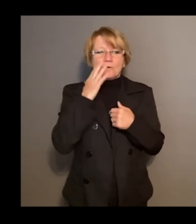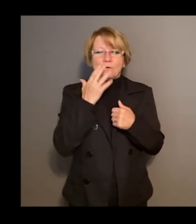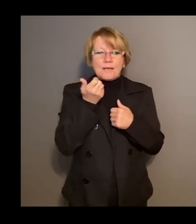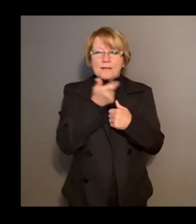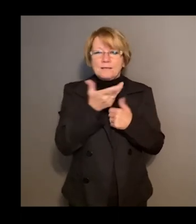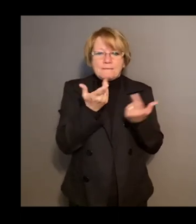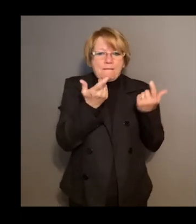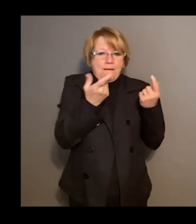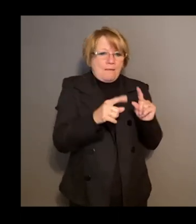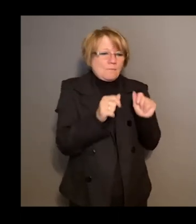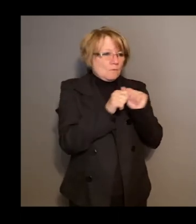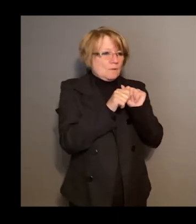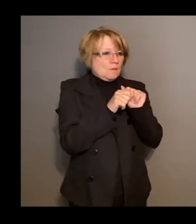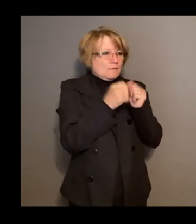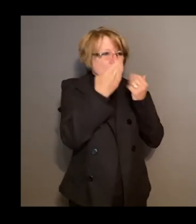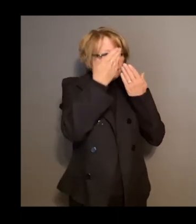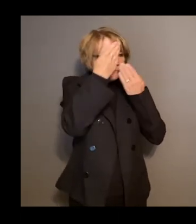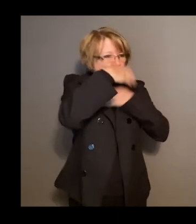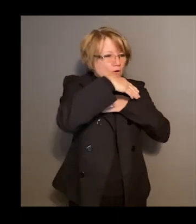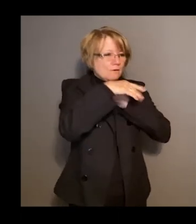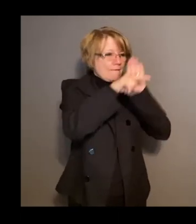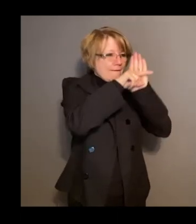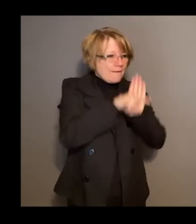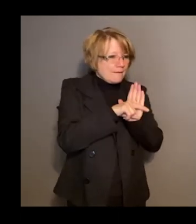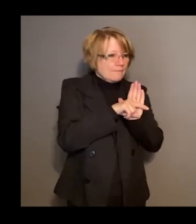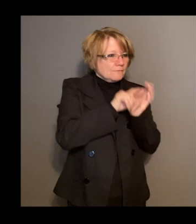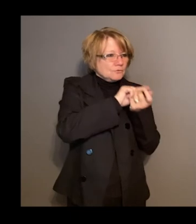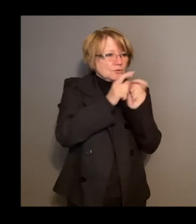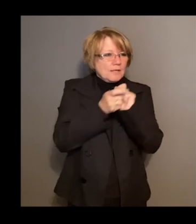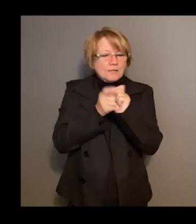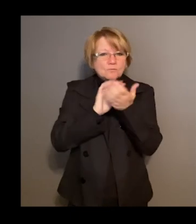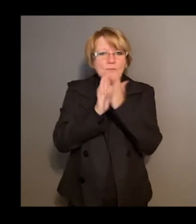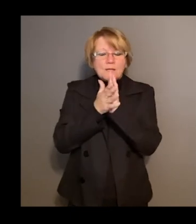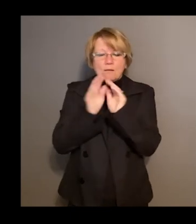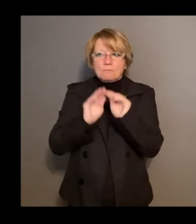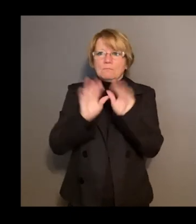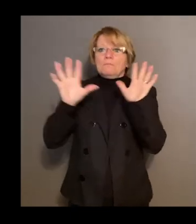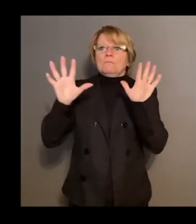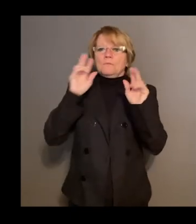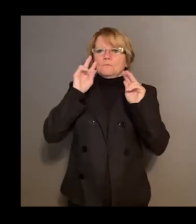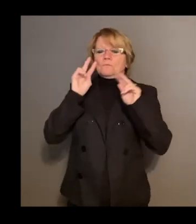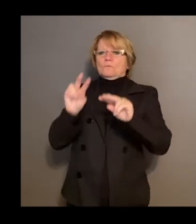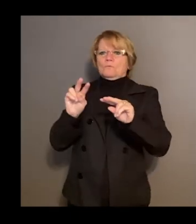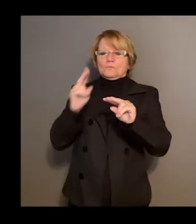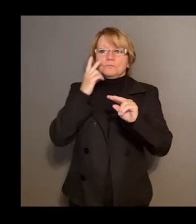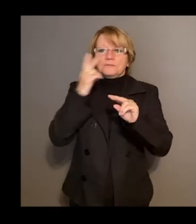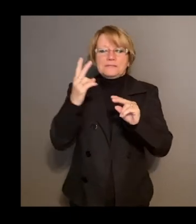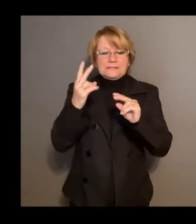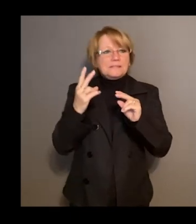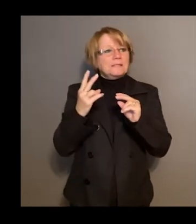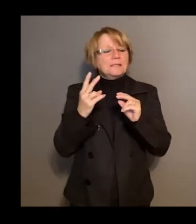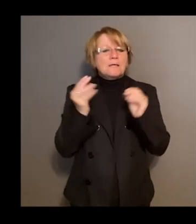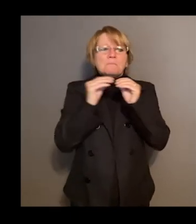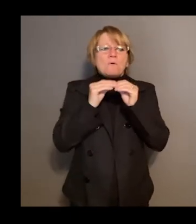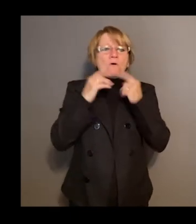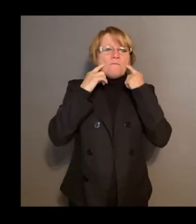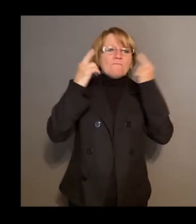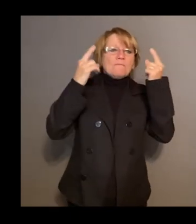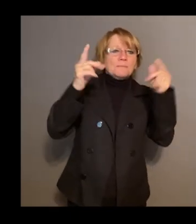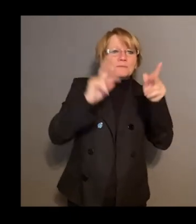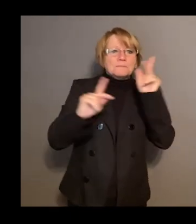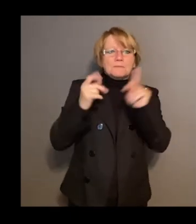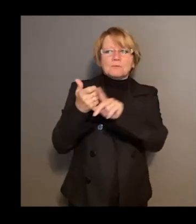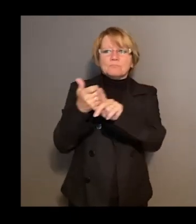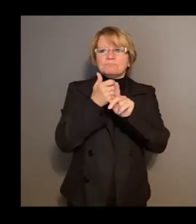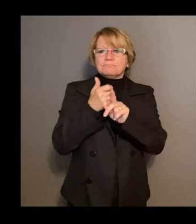in the dark comes to light. So, like, everything's just coming to light in forums like this and other people like celebrities and